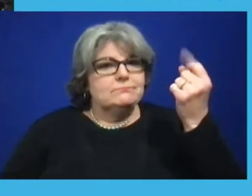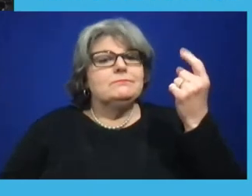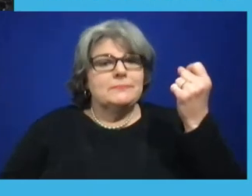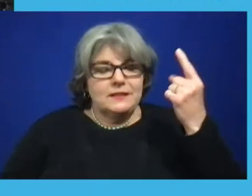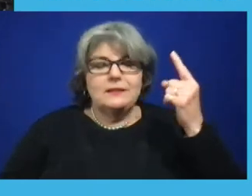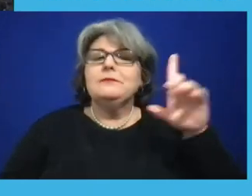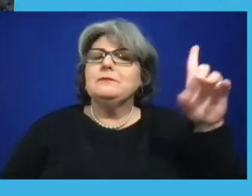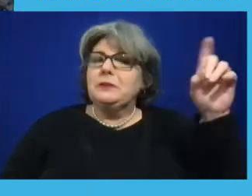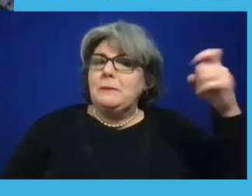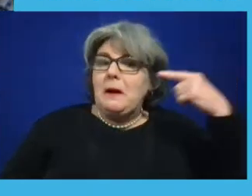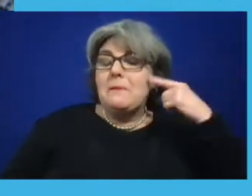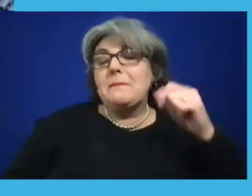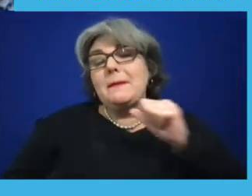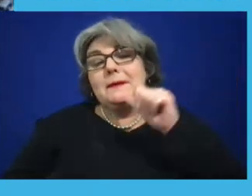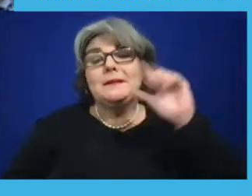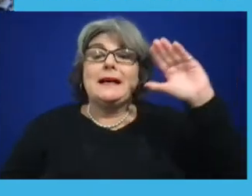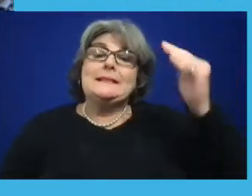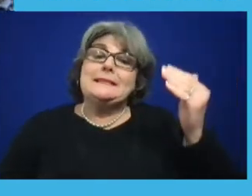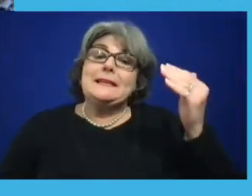Look,